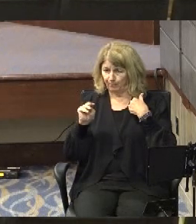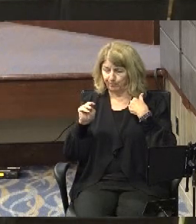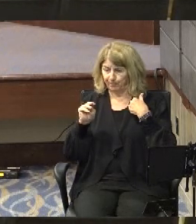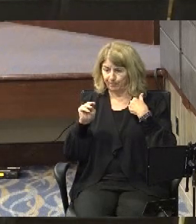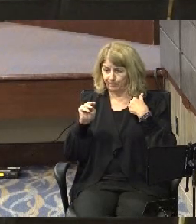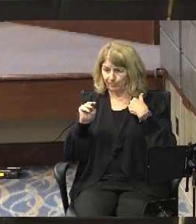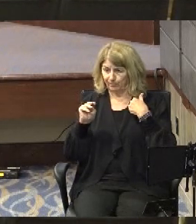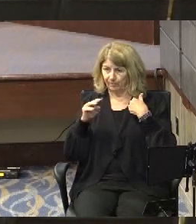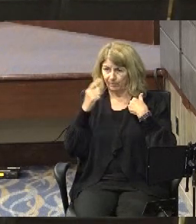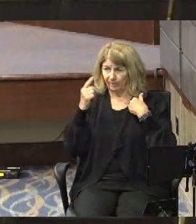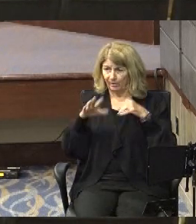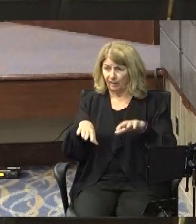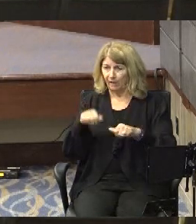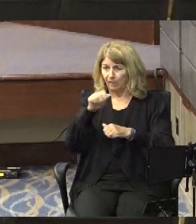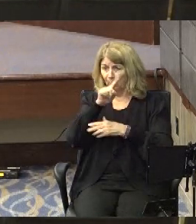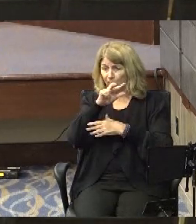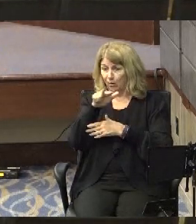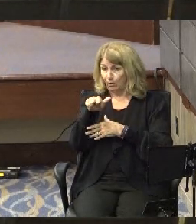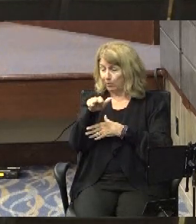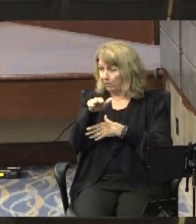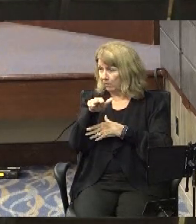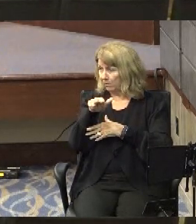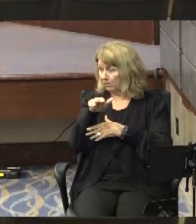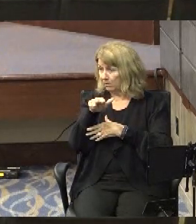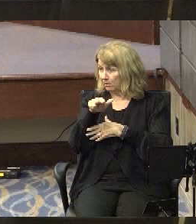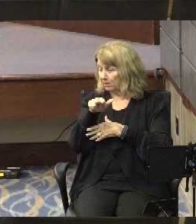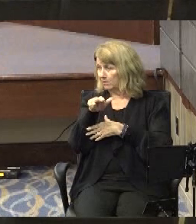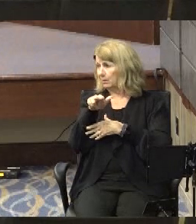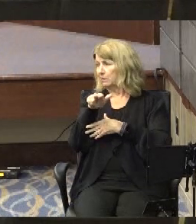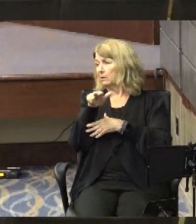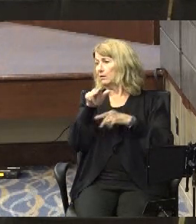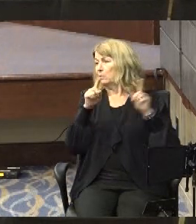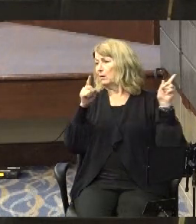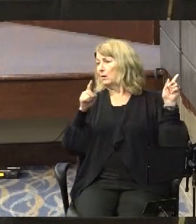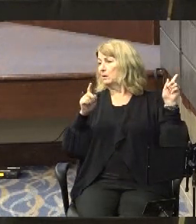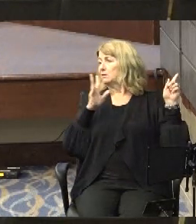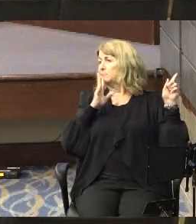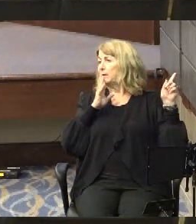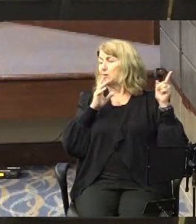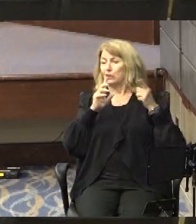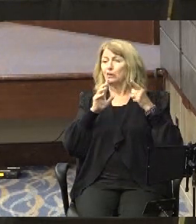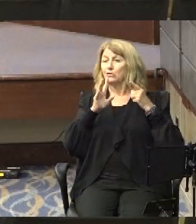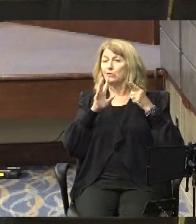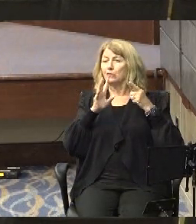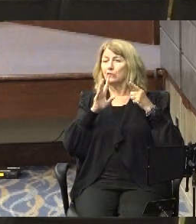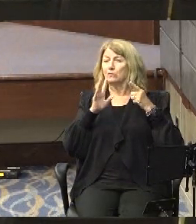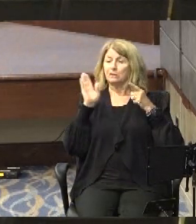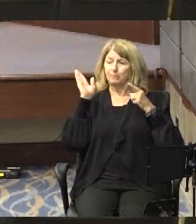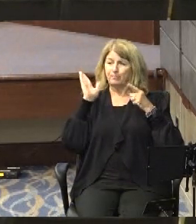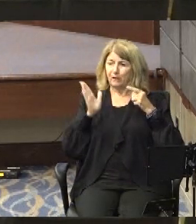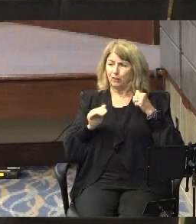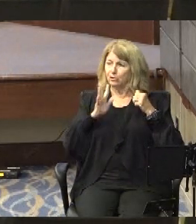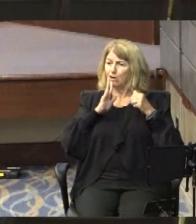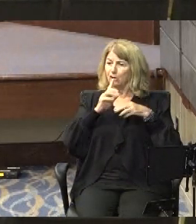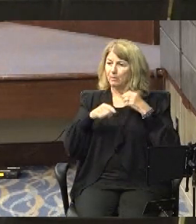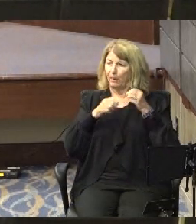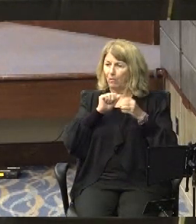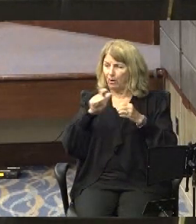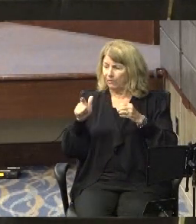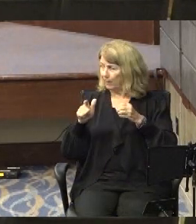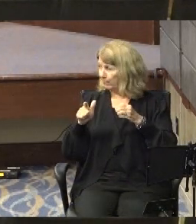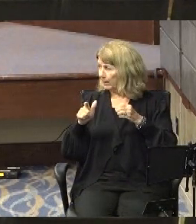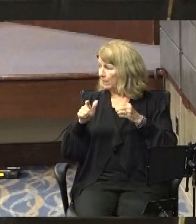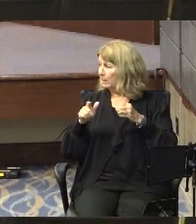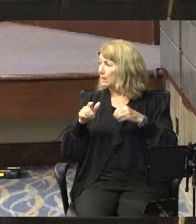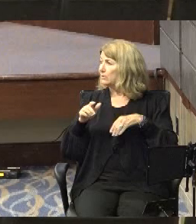So just take up 133 and then? Just one speaker speaking on all of them? Yes. Then the speaker comes up and has to speak on all of them